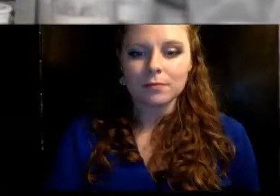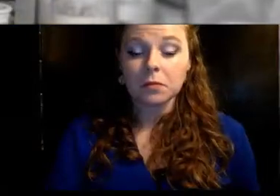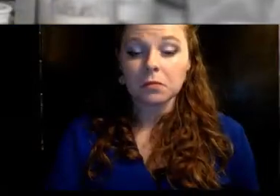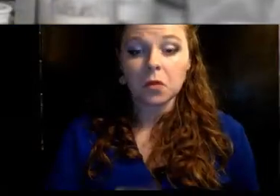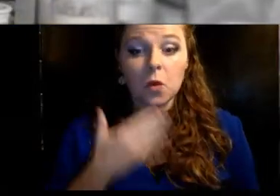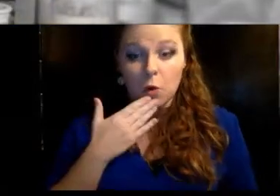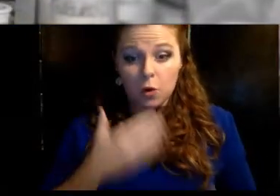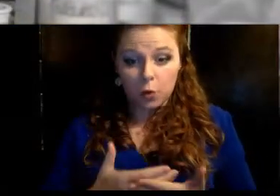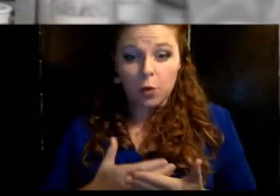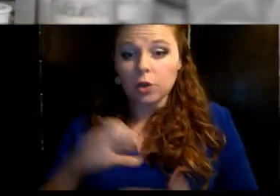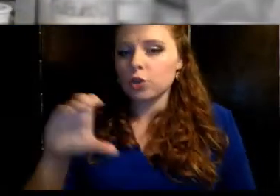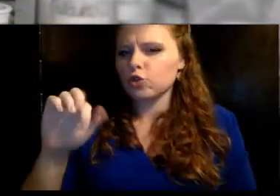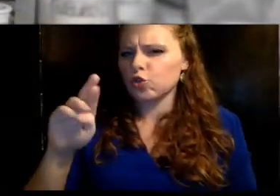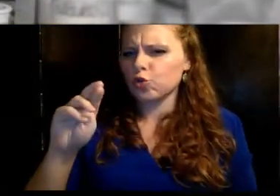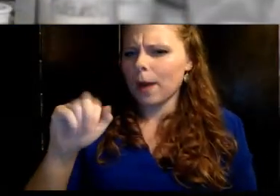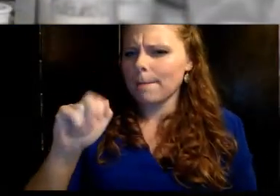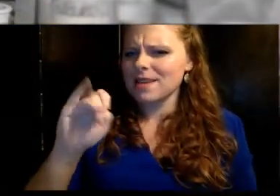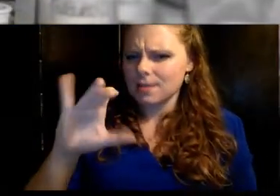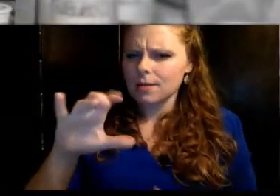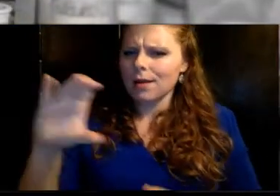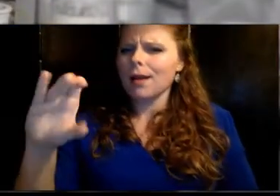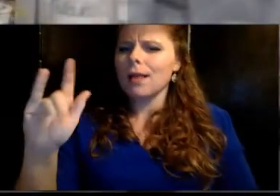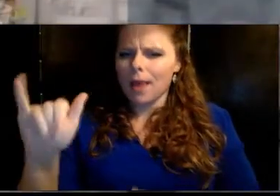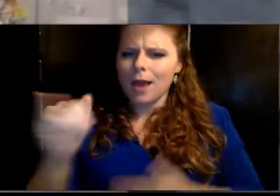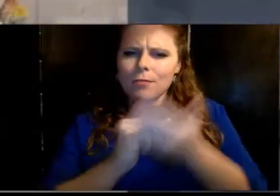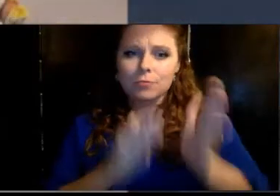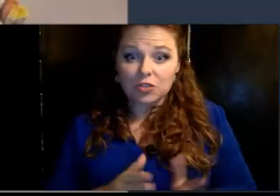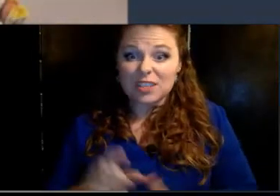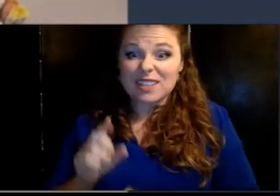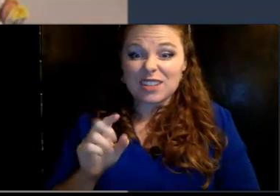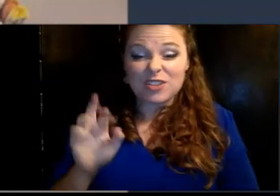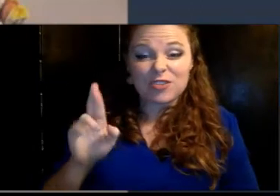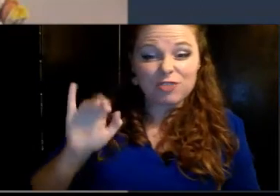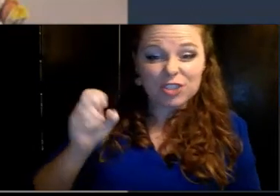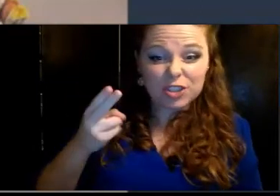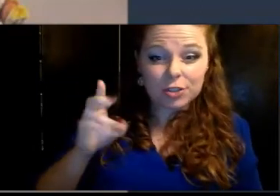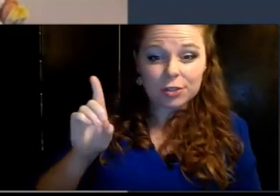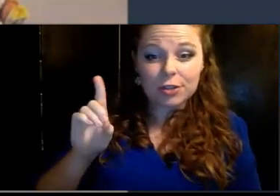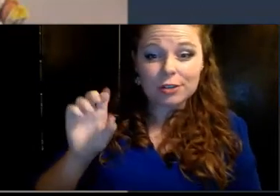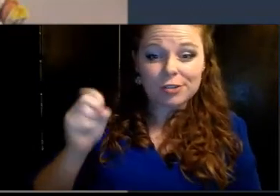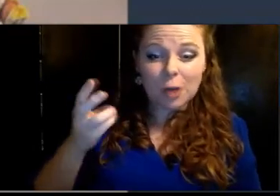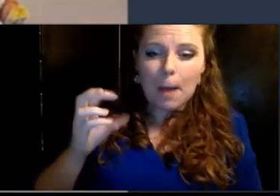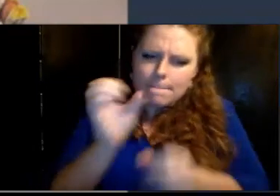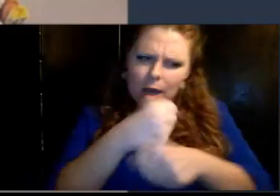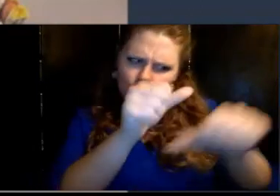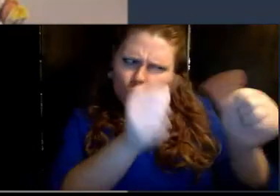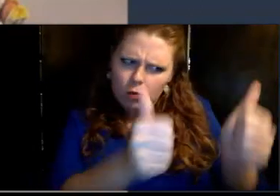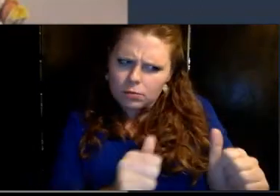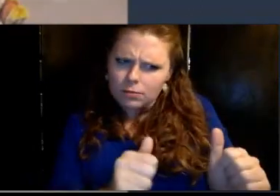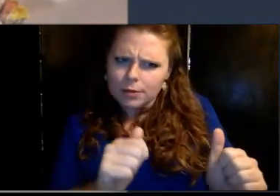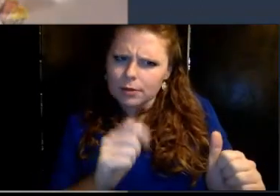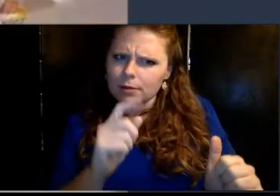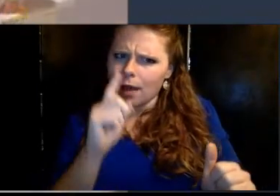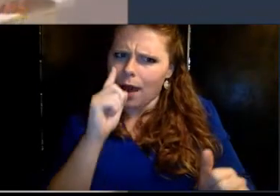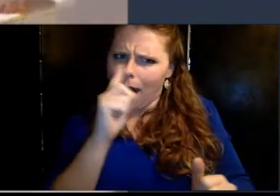A good ceramic artist can make almost anything out of clay. Richard Shaw uses his skill with clay to make sculptures that try to fool our